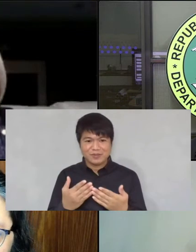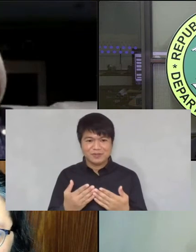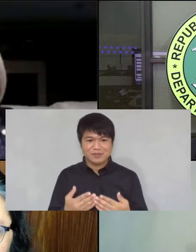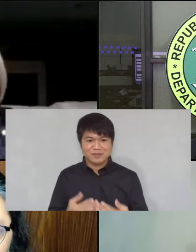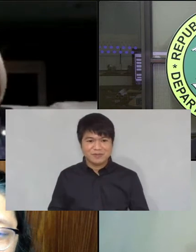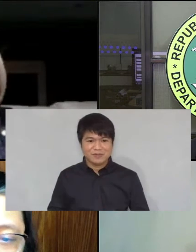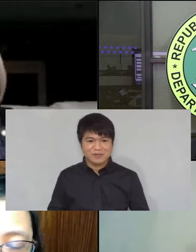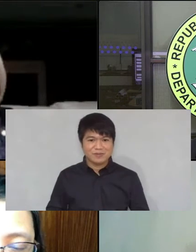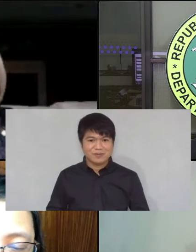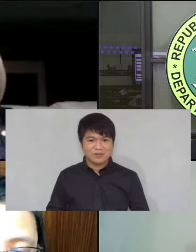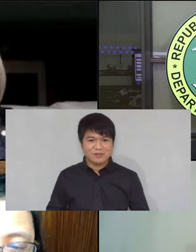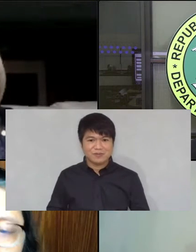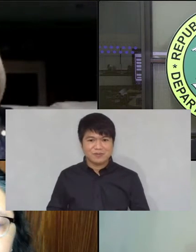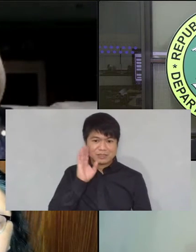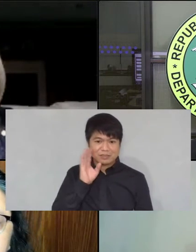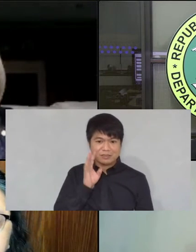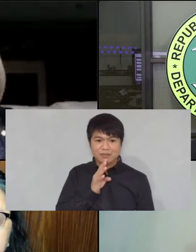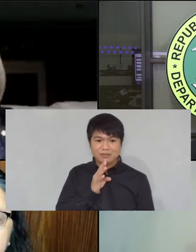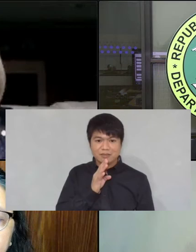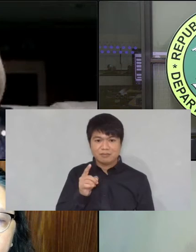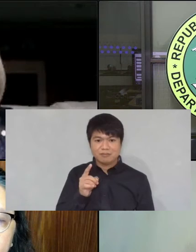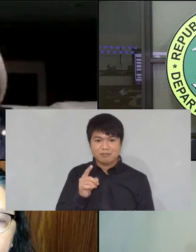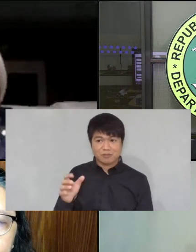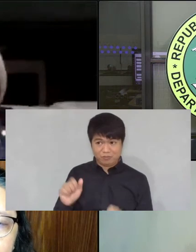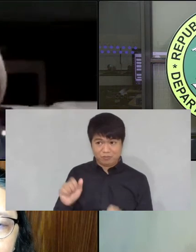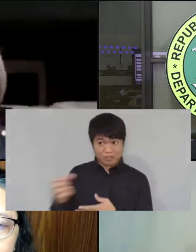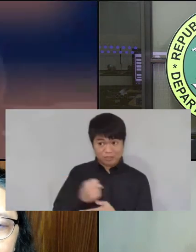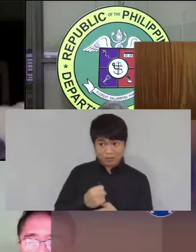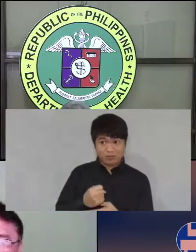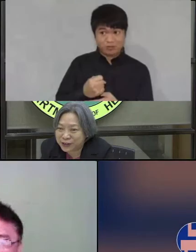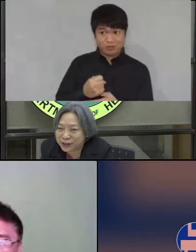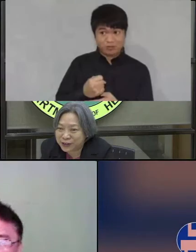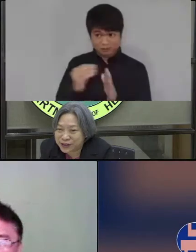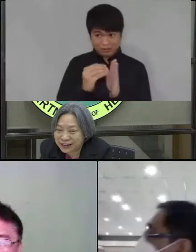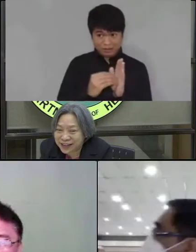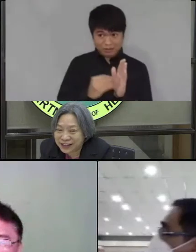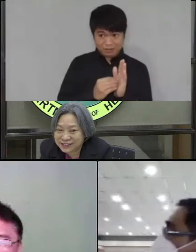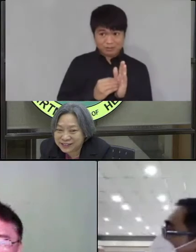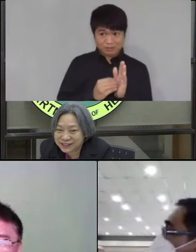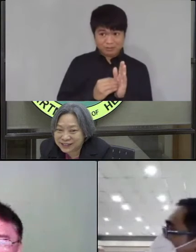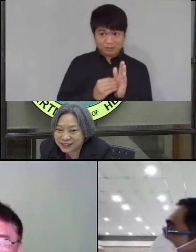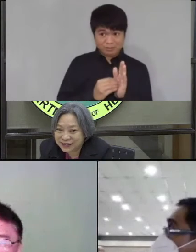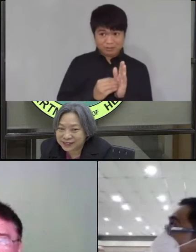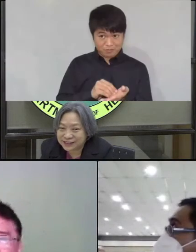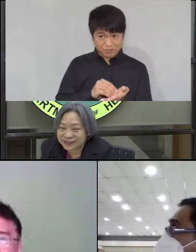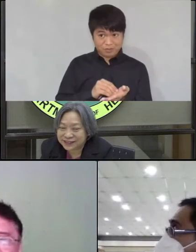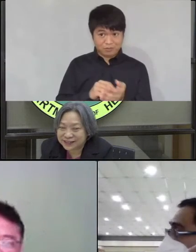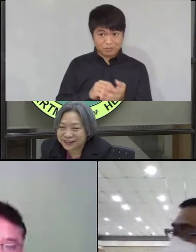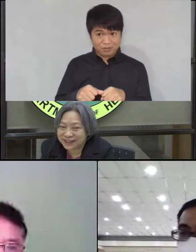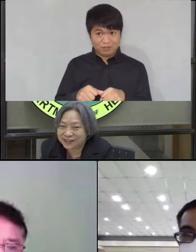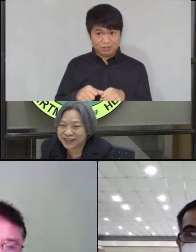sharing. Go ahead. Dr. Castro, can we also get a copy of your draft guidelines? Sure,